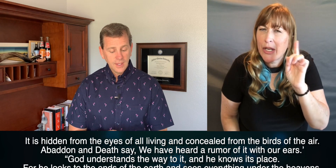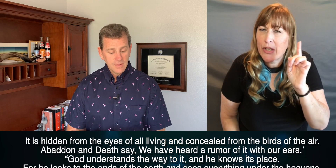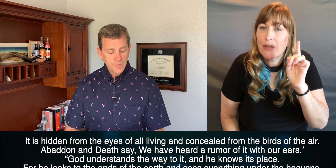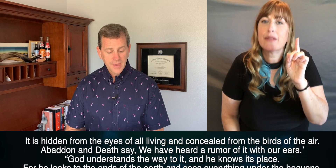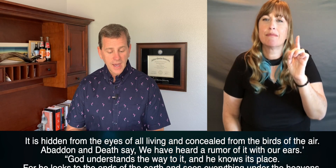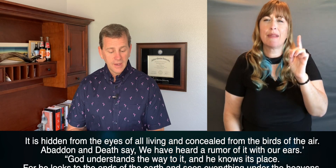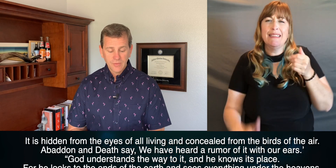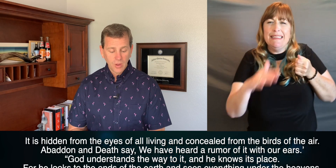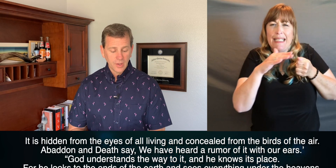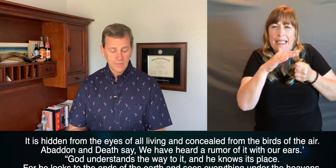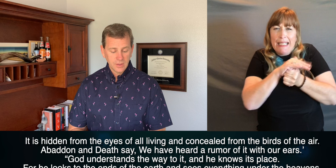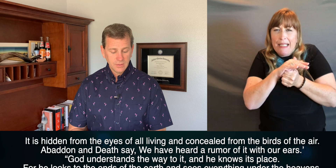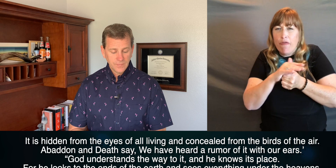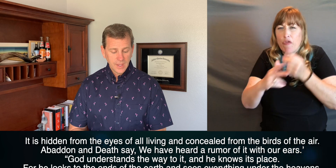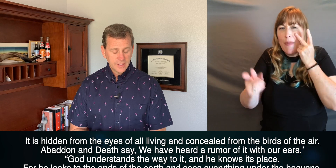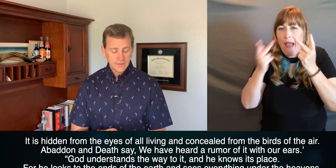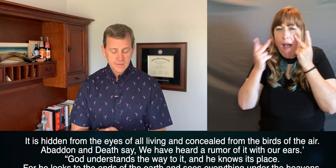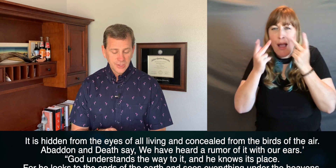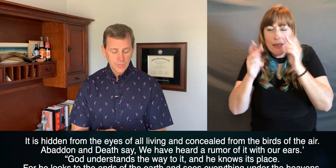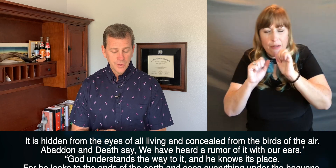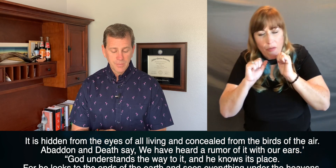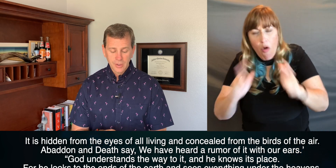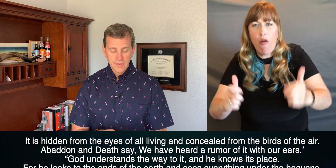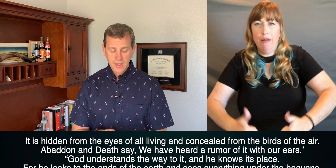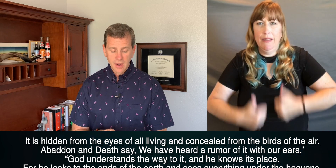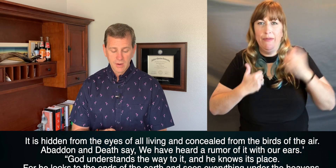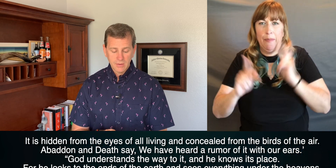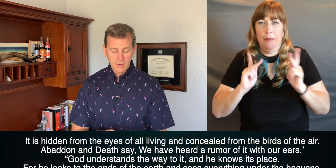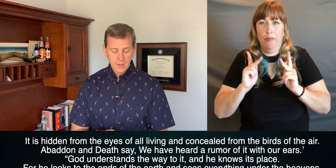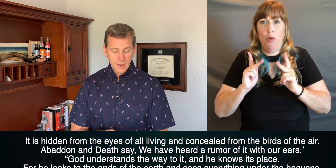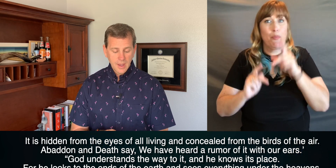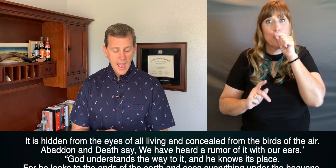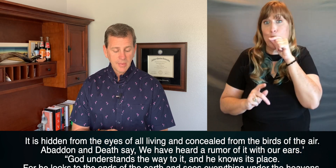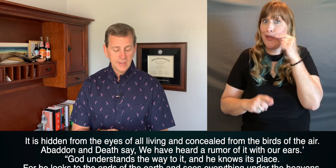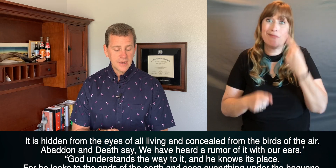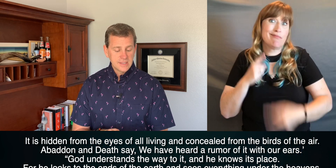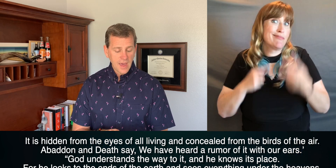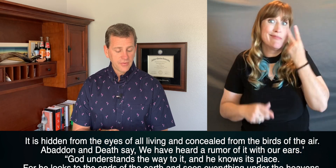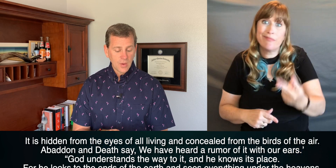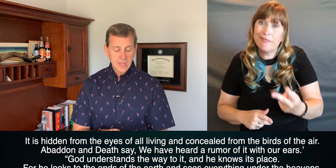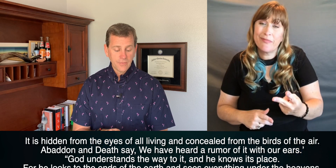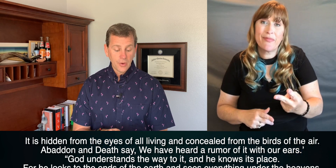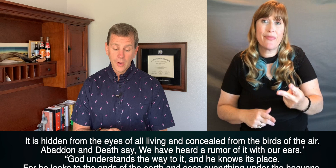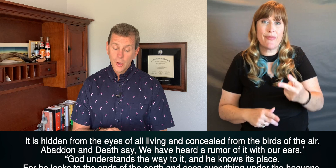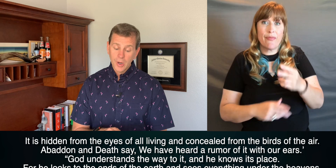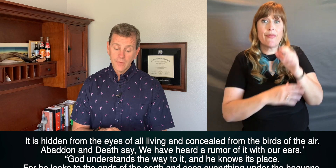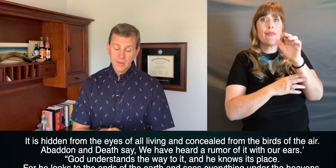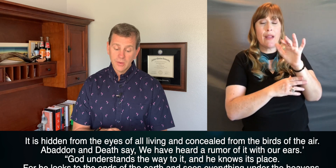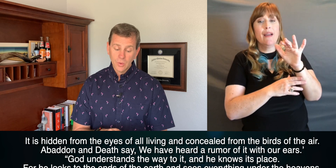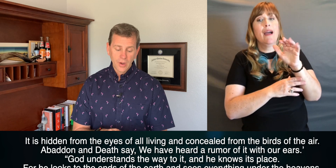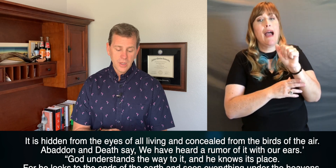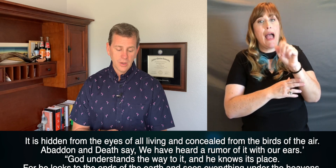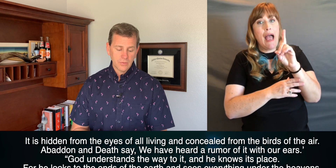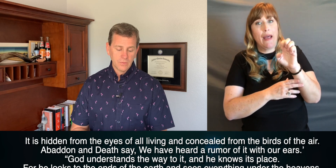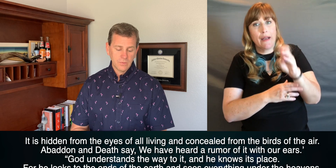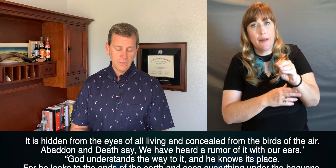It is hidden from the eyes of all the living and concealed from the birds of the air. Abaddon and death say, we have heard a rumor of it